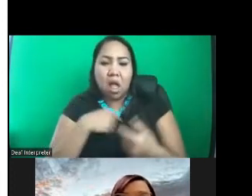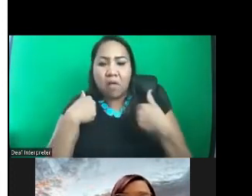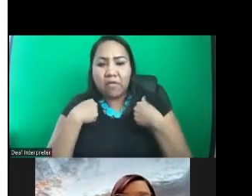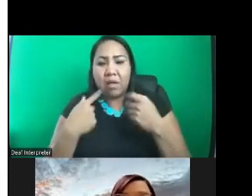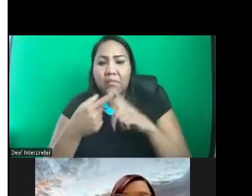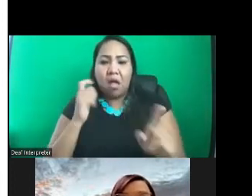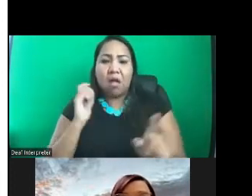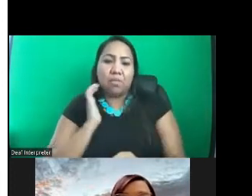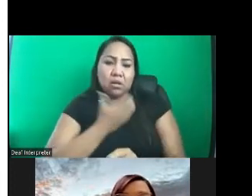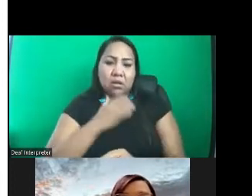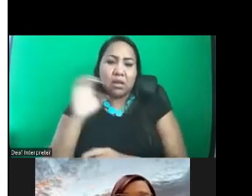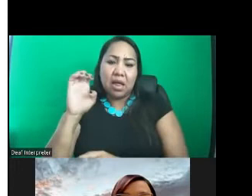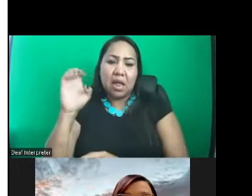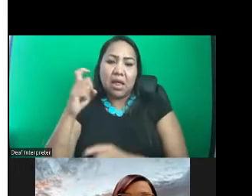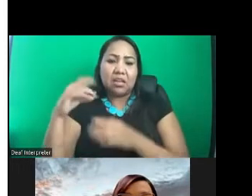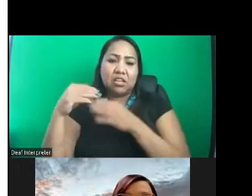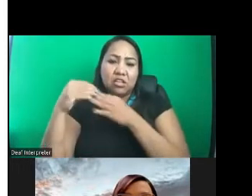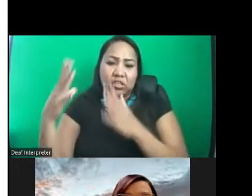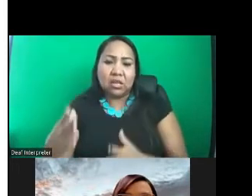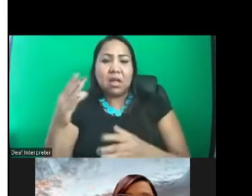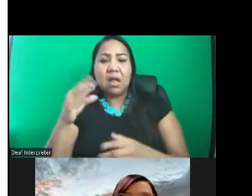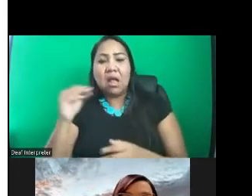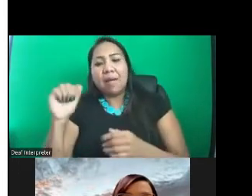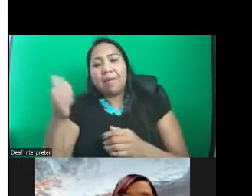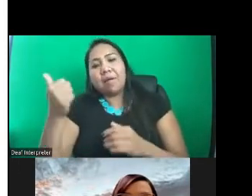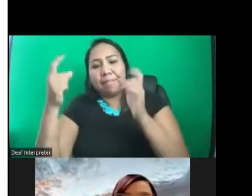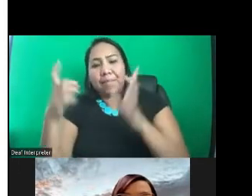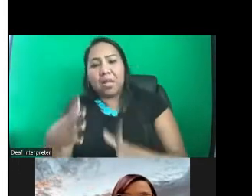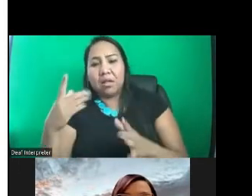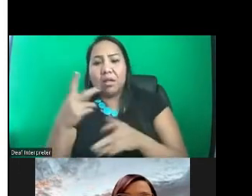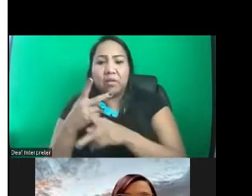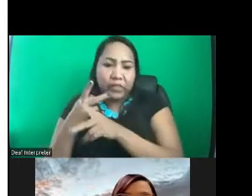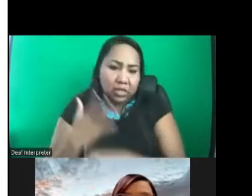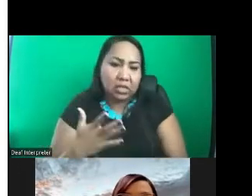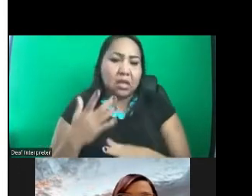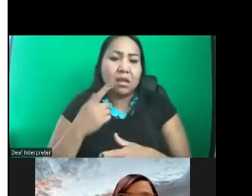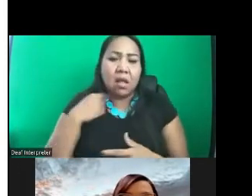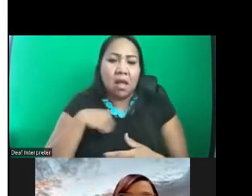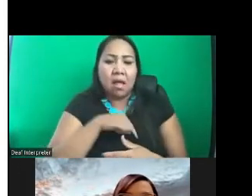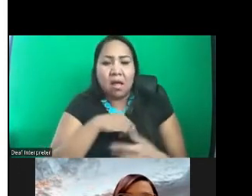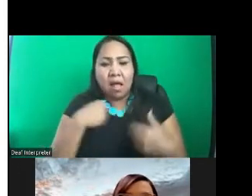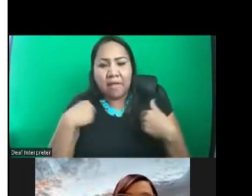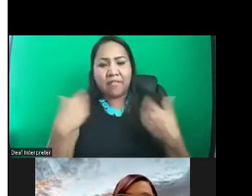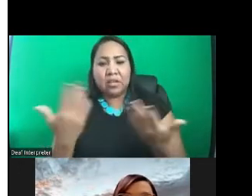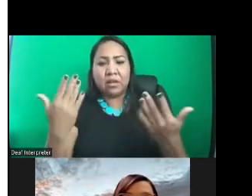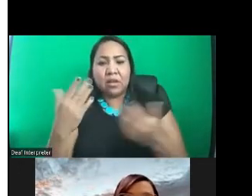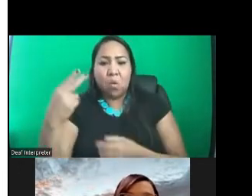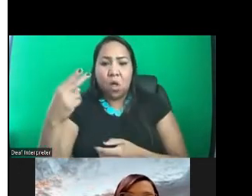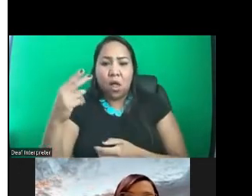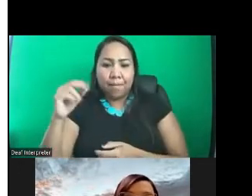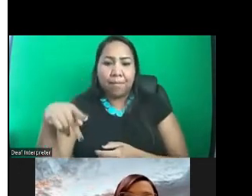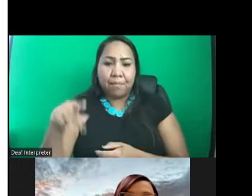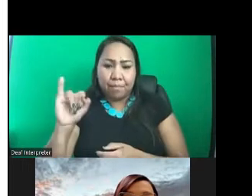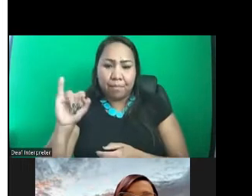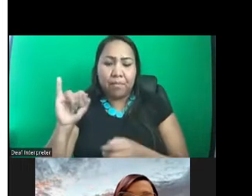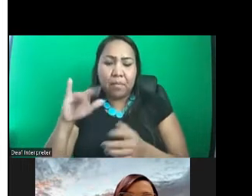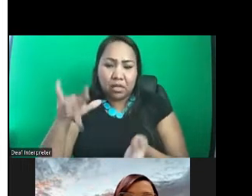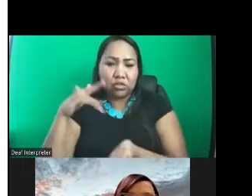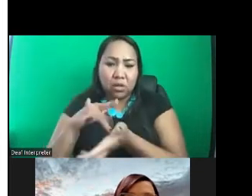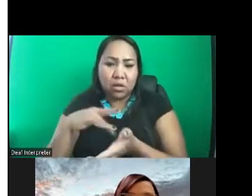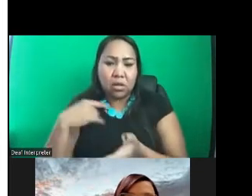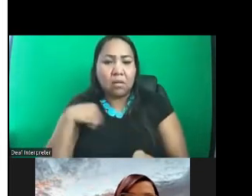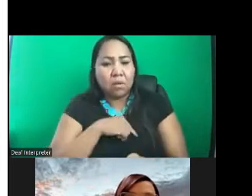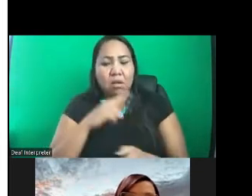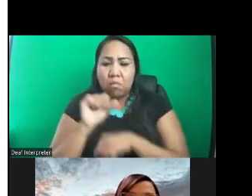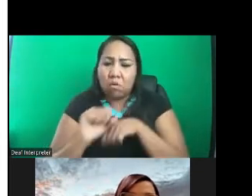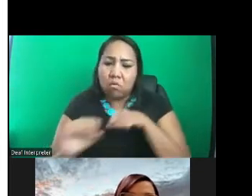executive leadership and other managers and supervisors that we have here at Hopi Healthcare Center. And of course, we work extremely